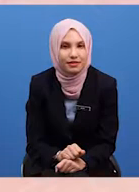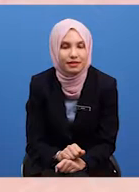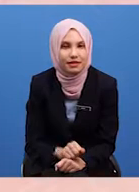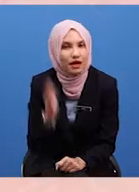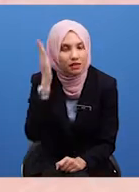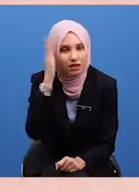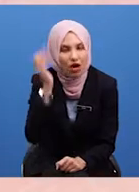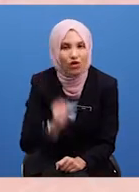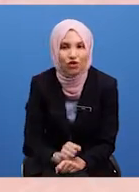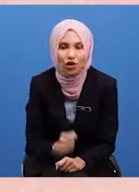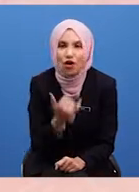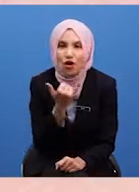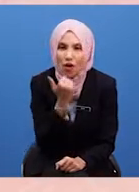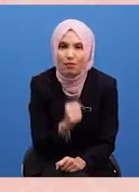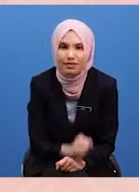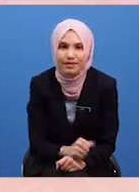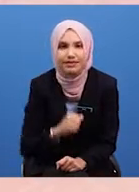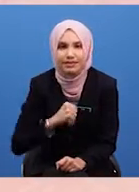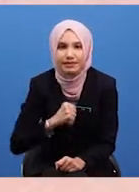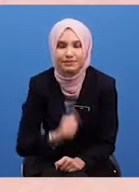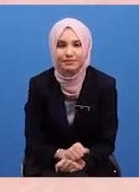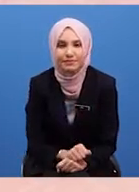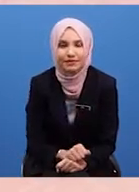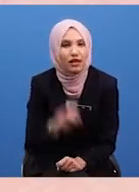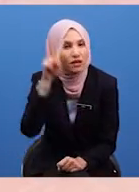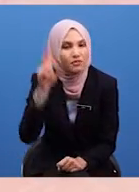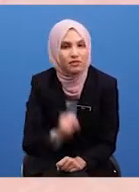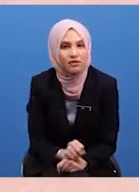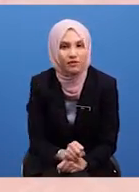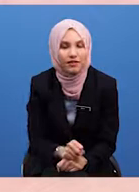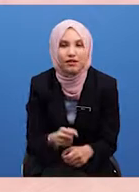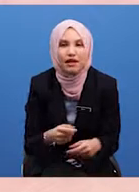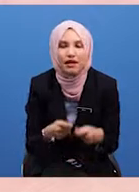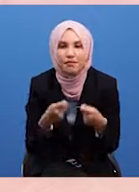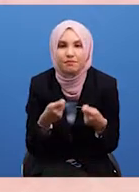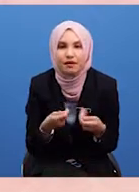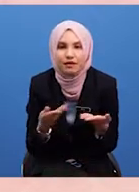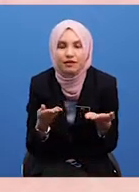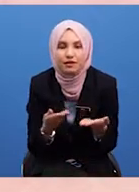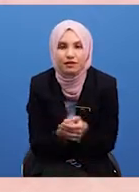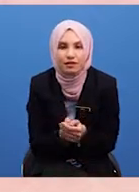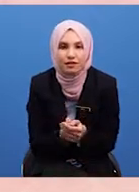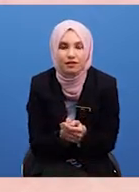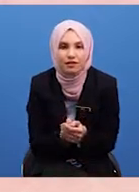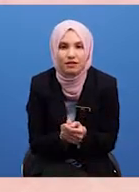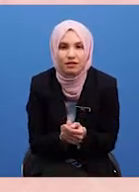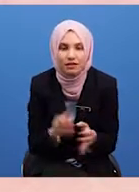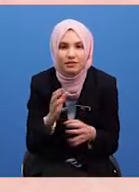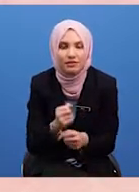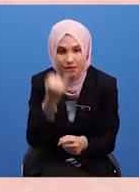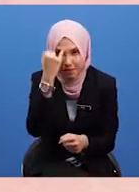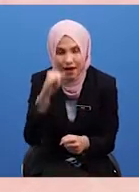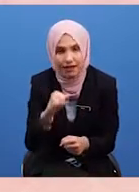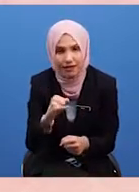mistake. Job is brave enough to see Mr. Velos and explains that he may have accidentally taken some